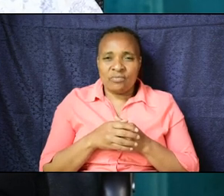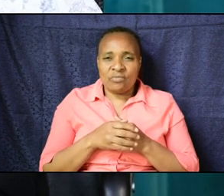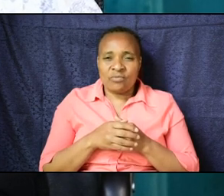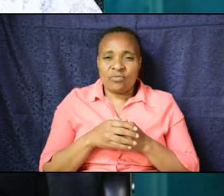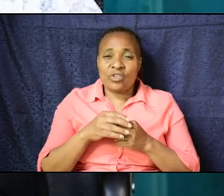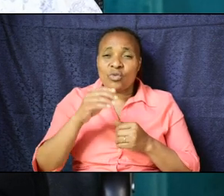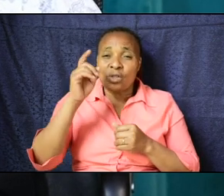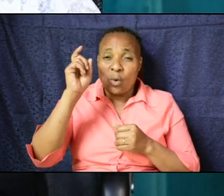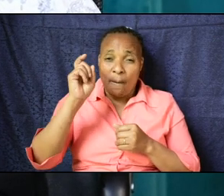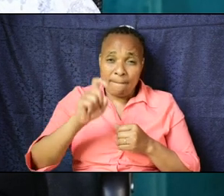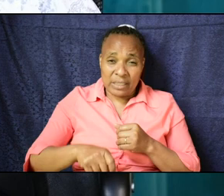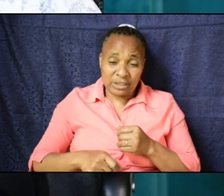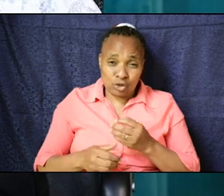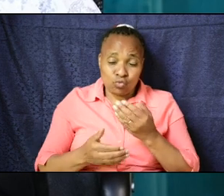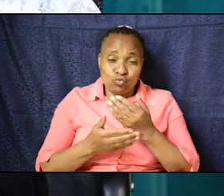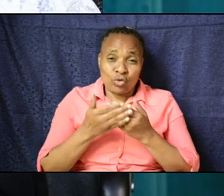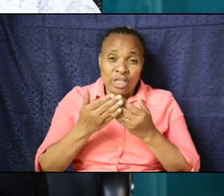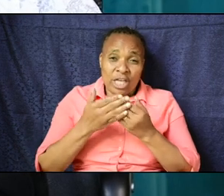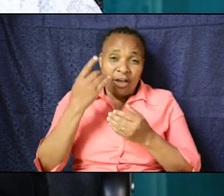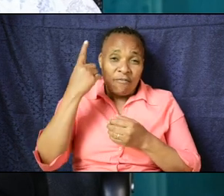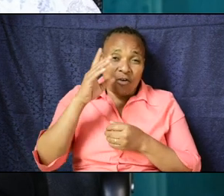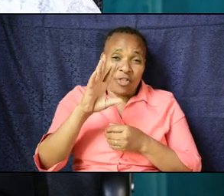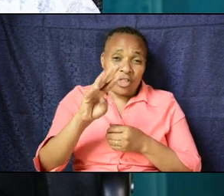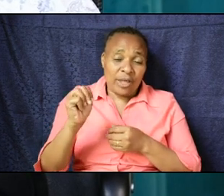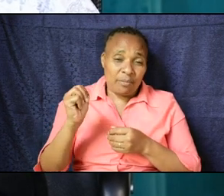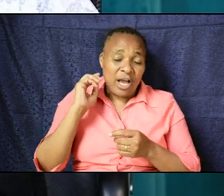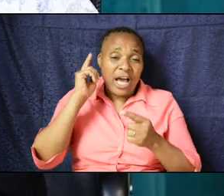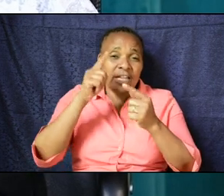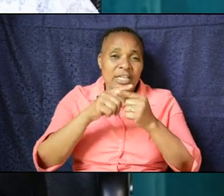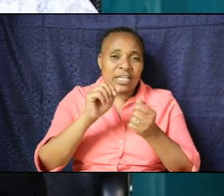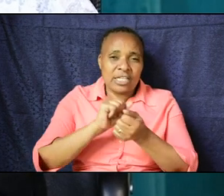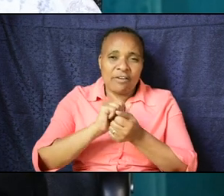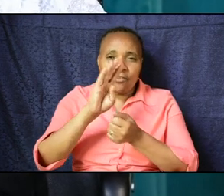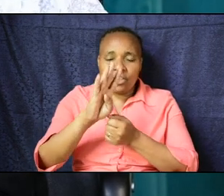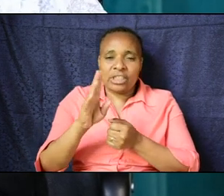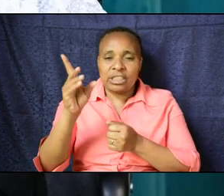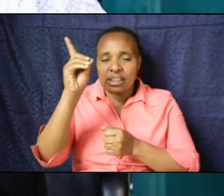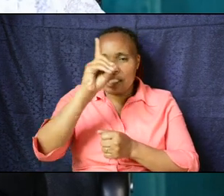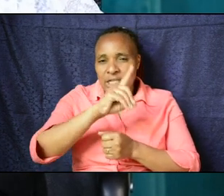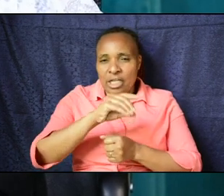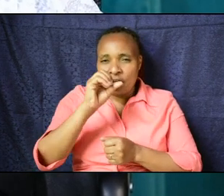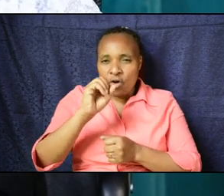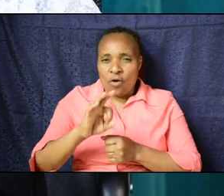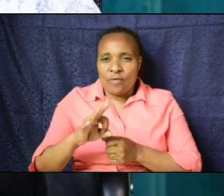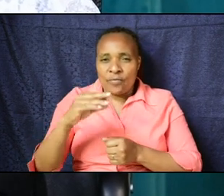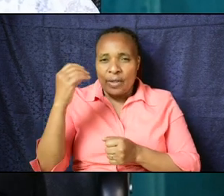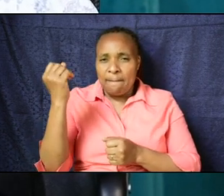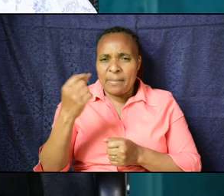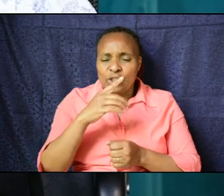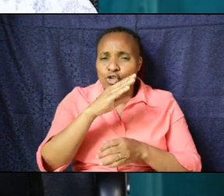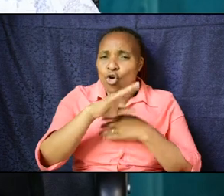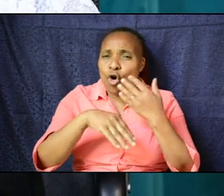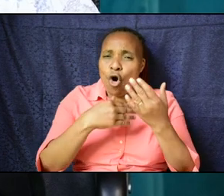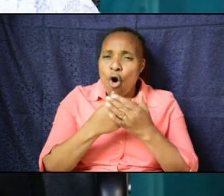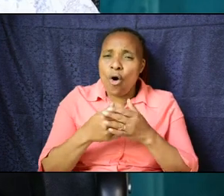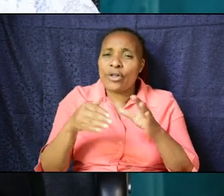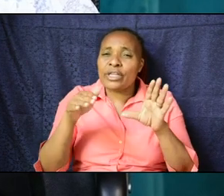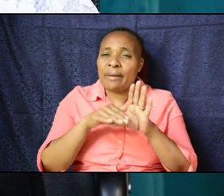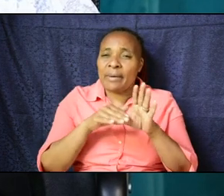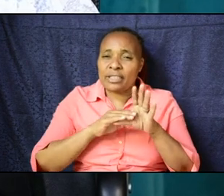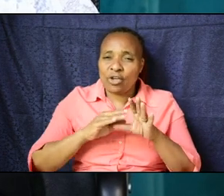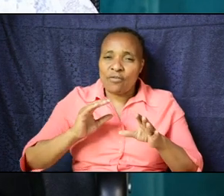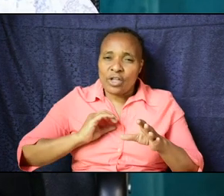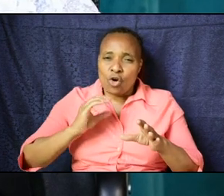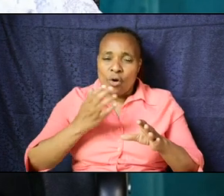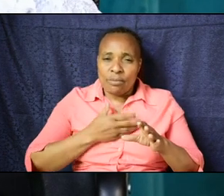they were supposed to take care of them until the 14th day of the month, when all the members of the